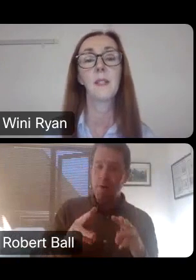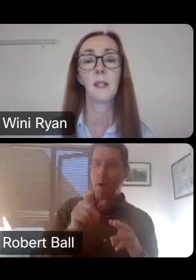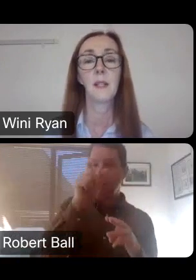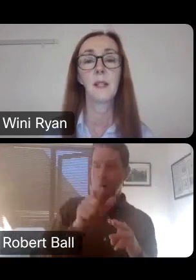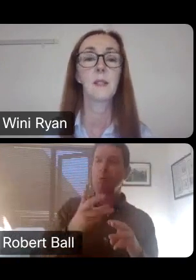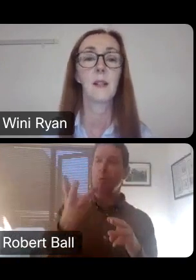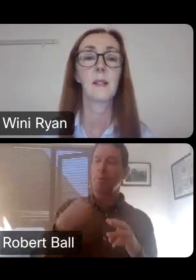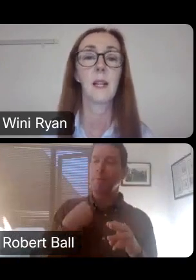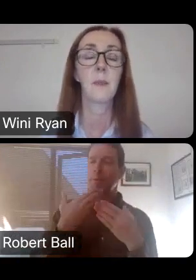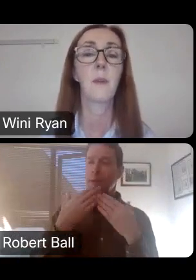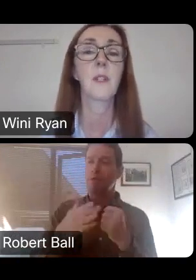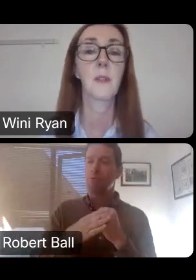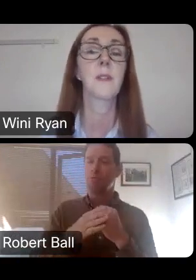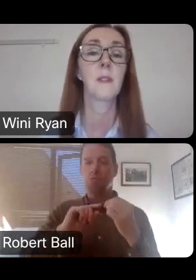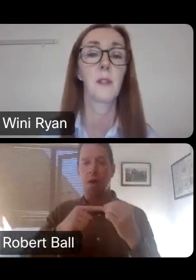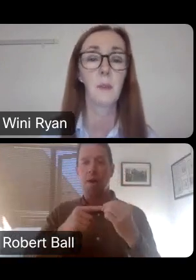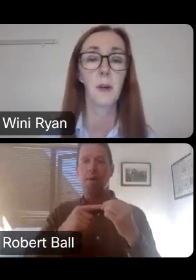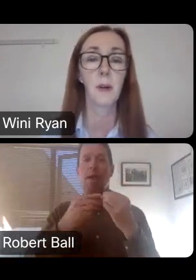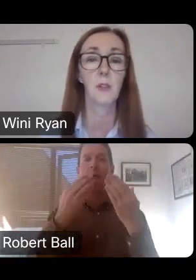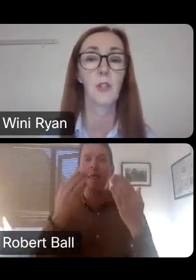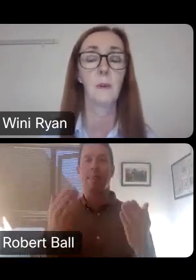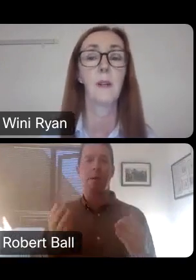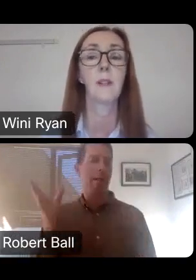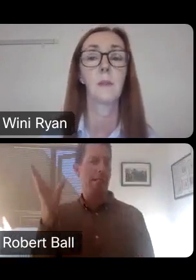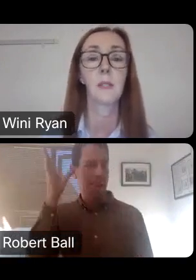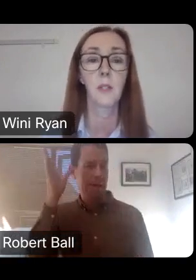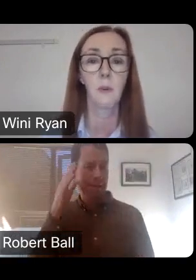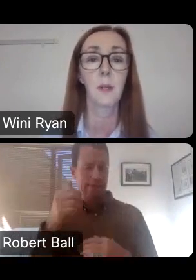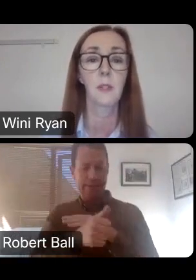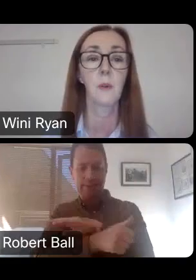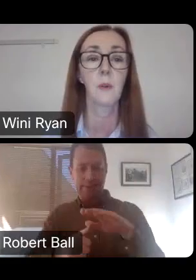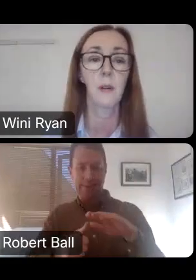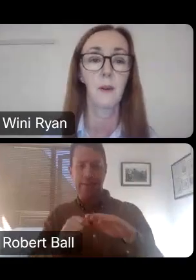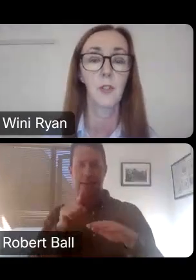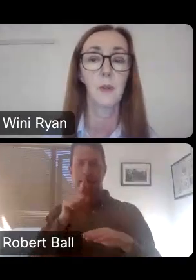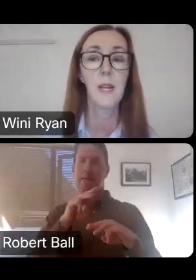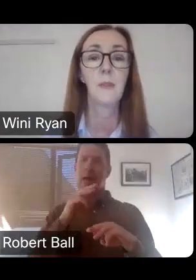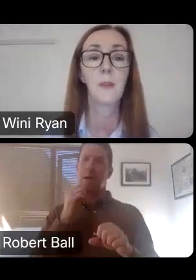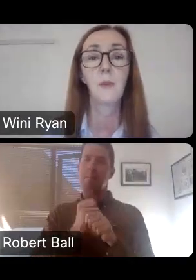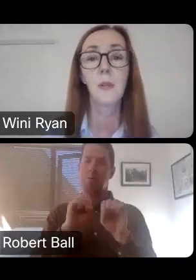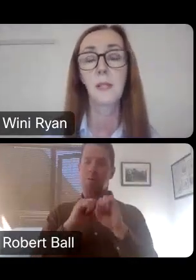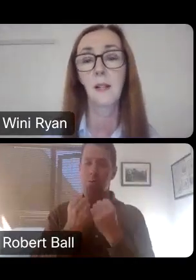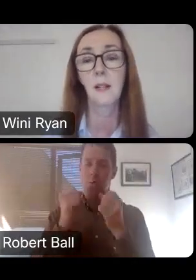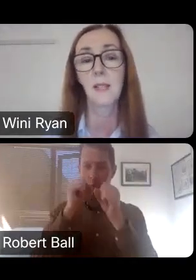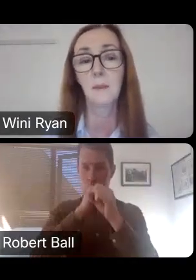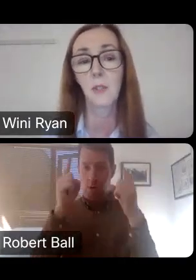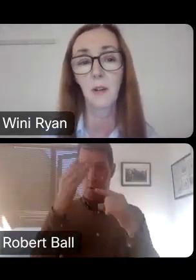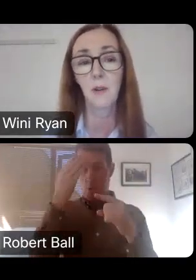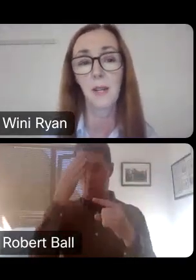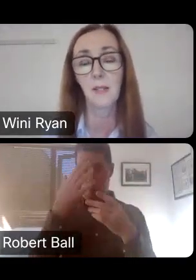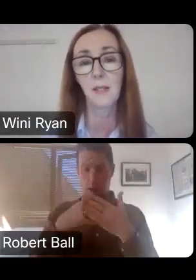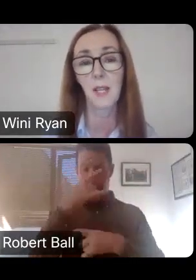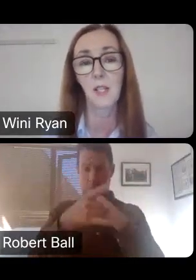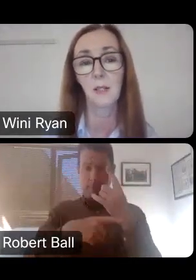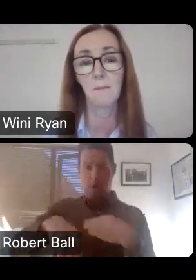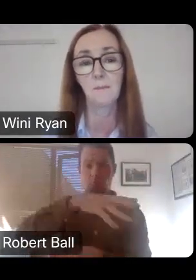on then to listening skills. And this is another part of social awareness. So it's knowing what's going on around you. There are 3 skills that I'm going to look at